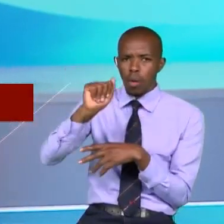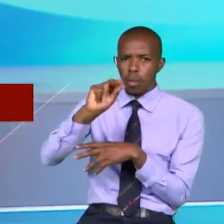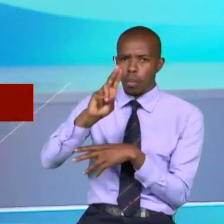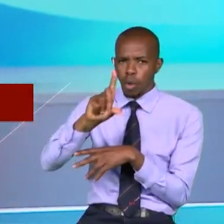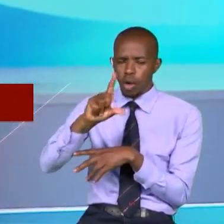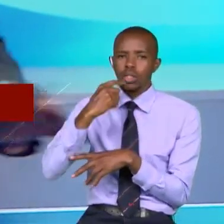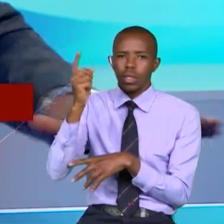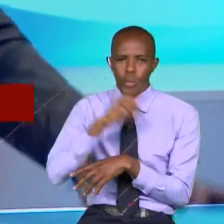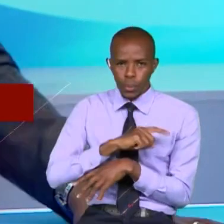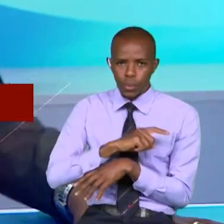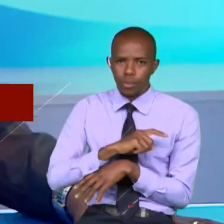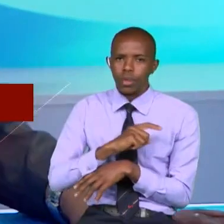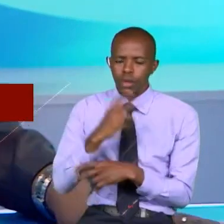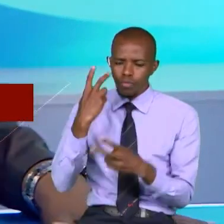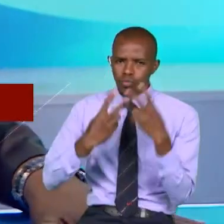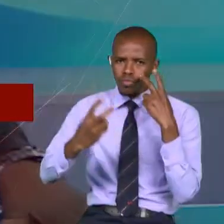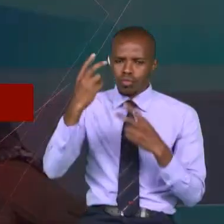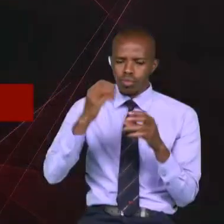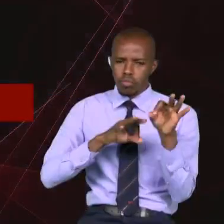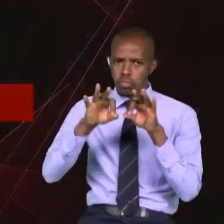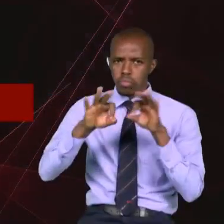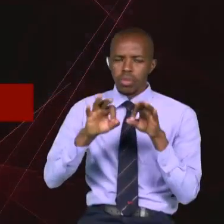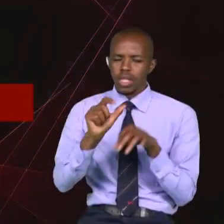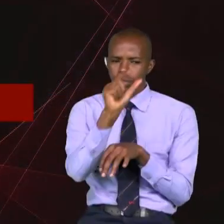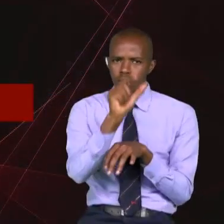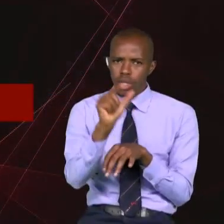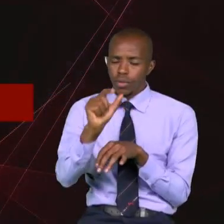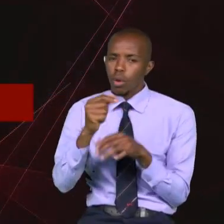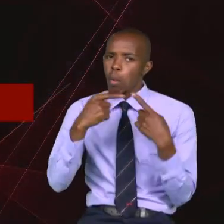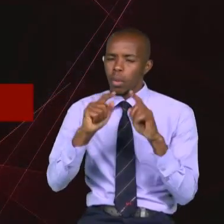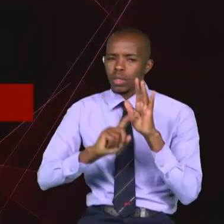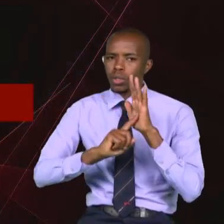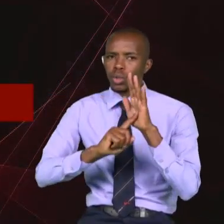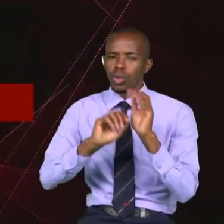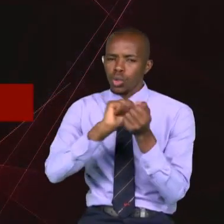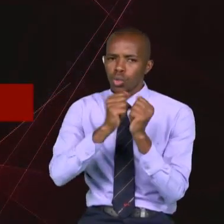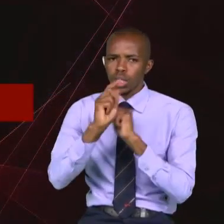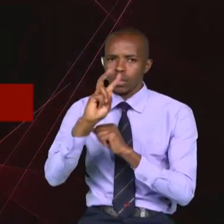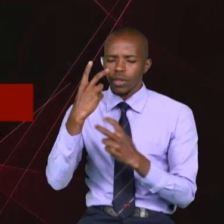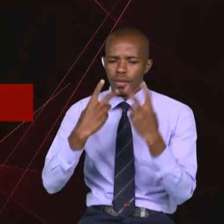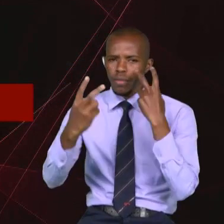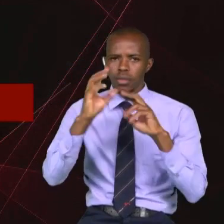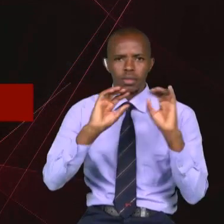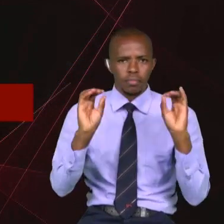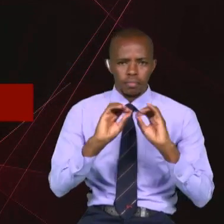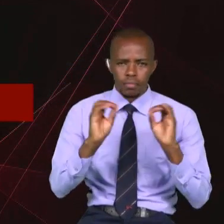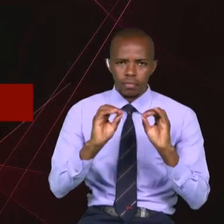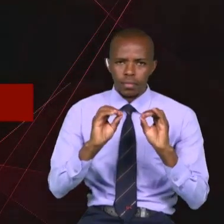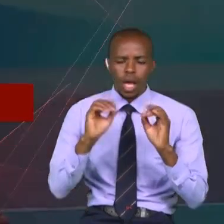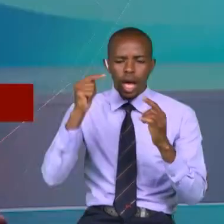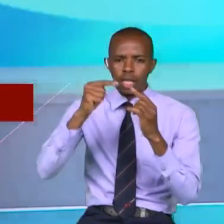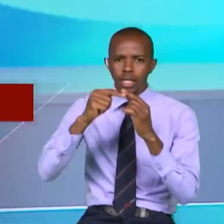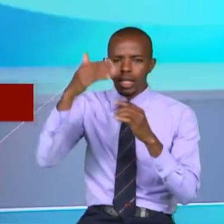Wilson. The views described on this show are individual views and do not portray the views of Switch TV. Until